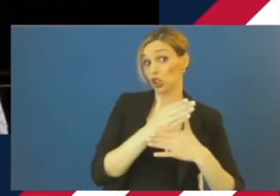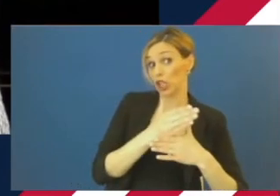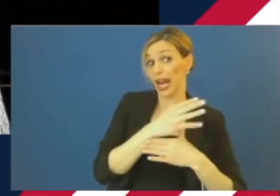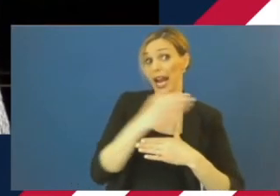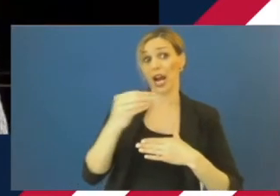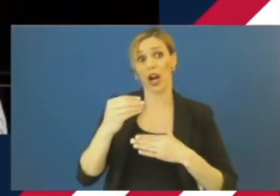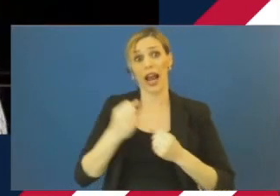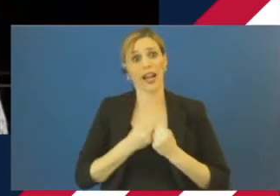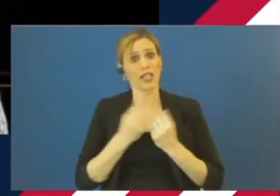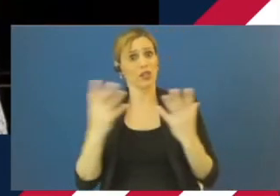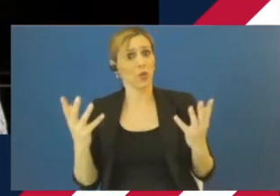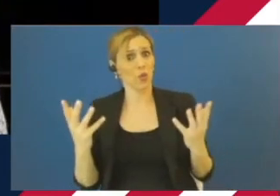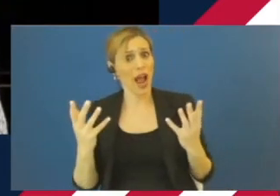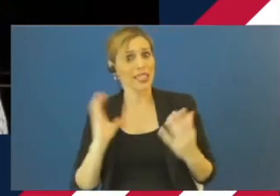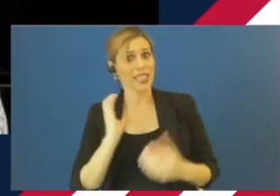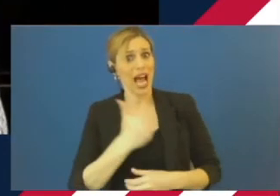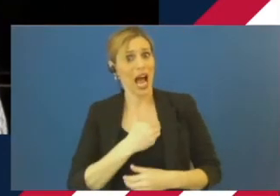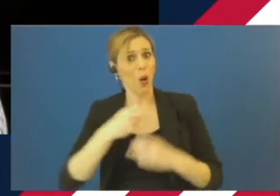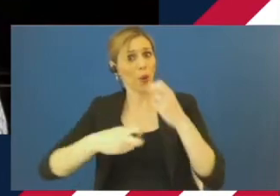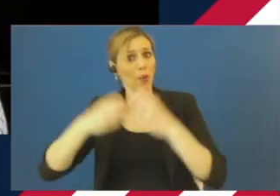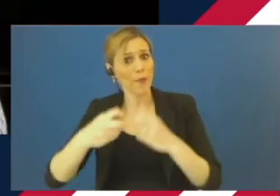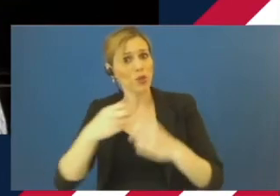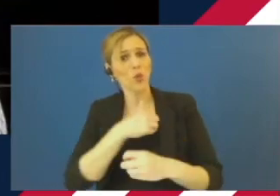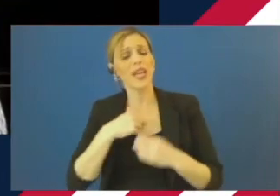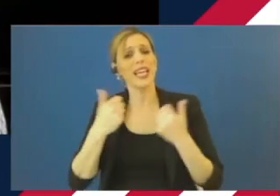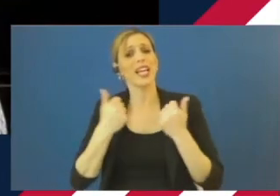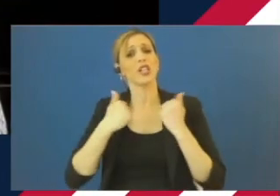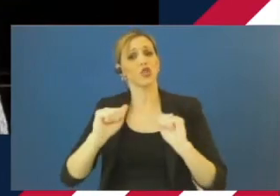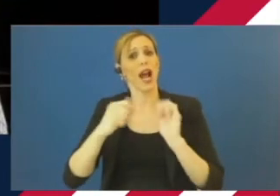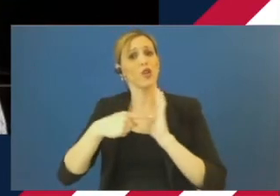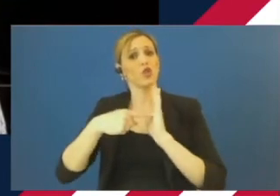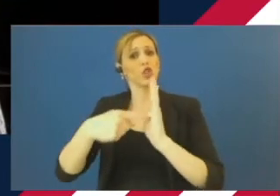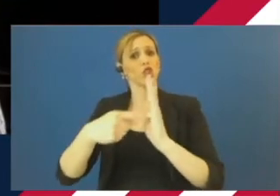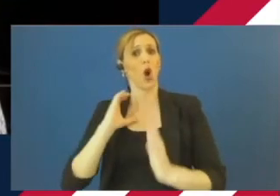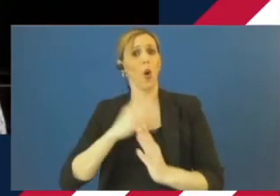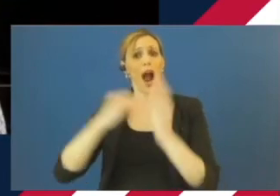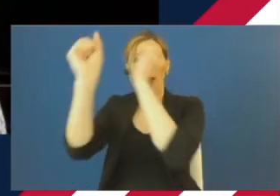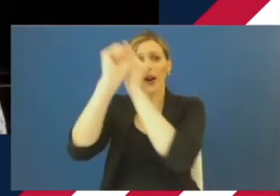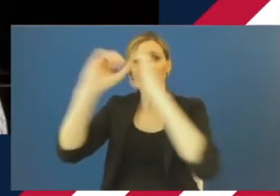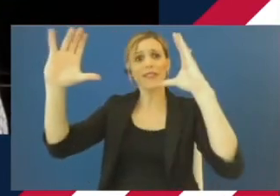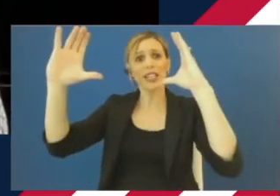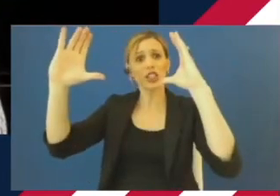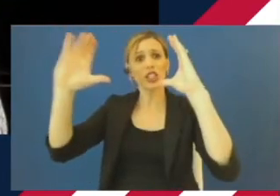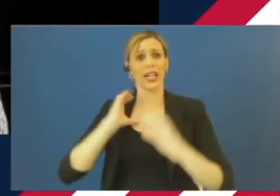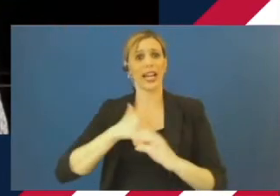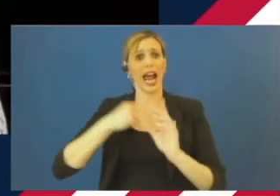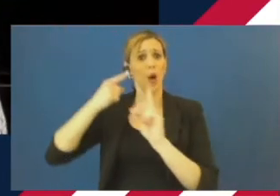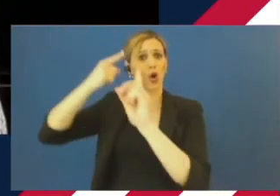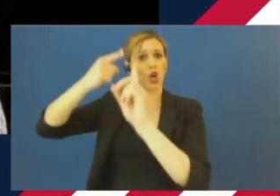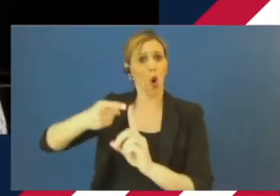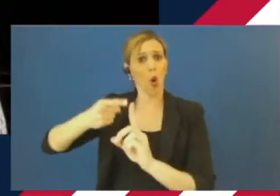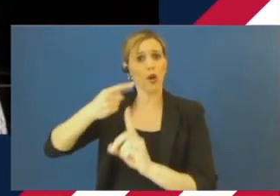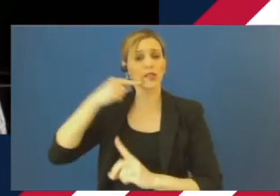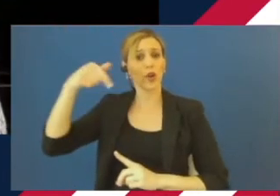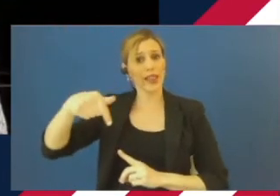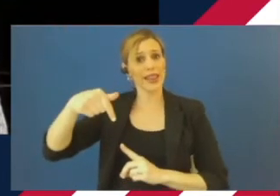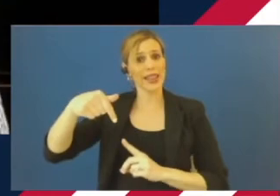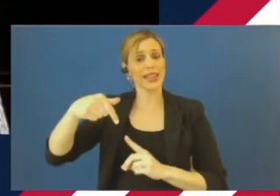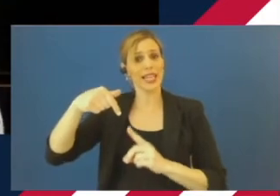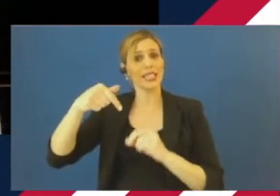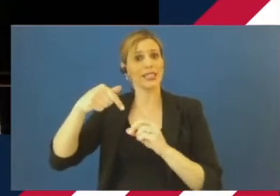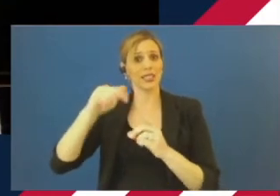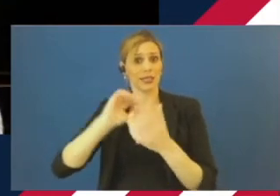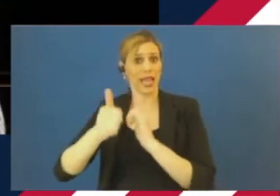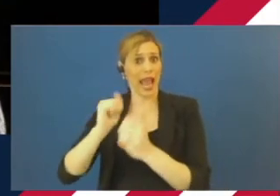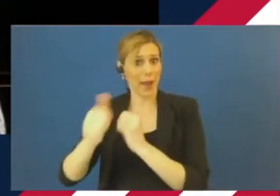vision that our party has, which is to aspire to be a more perfect union. We have some great speakers today, so